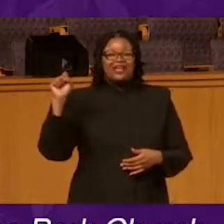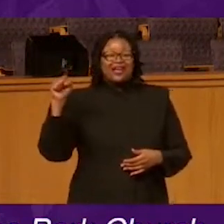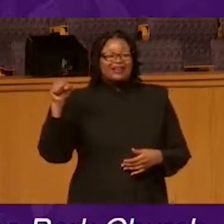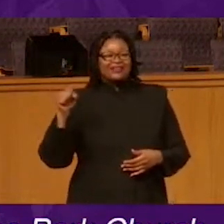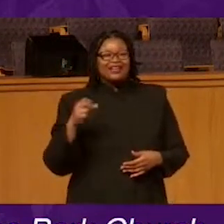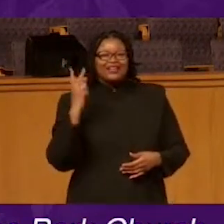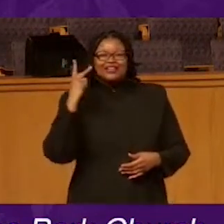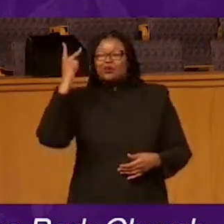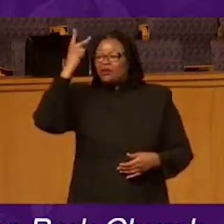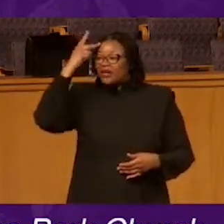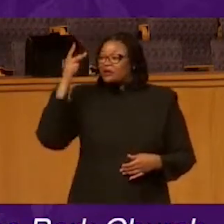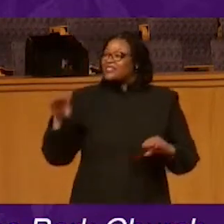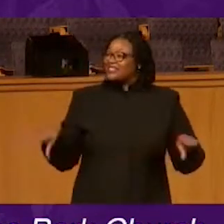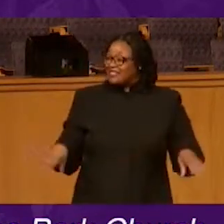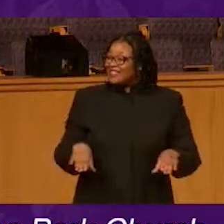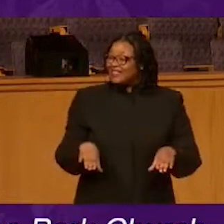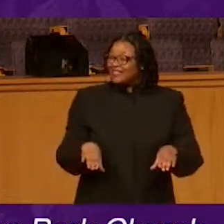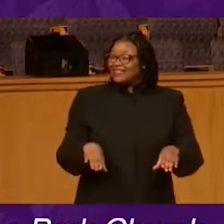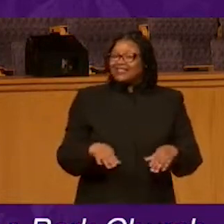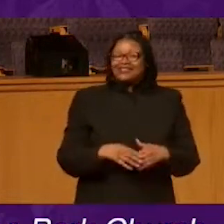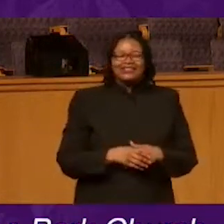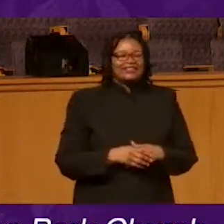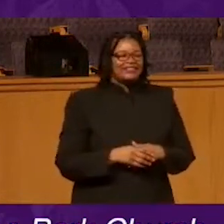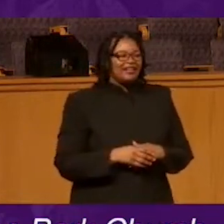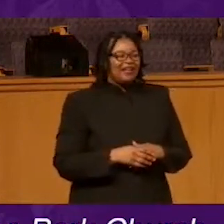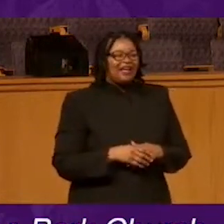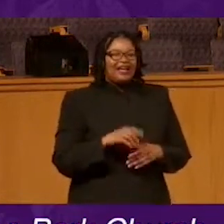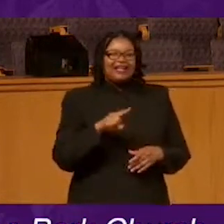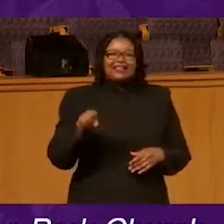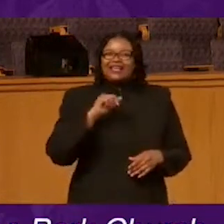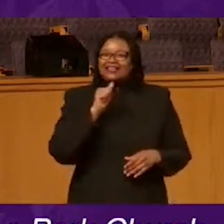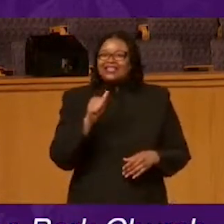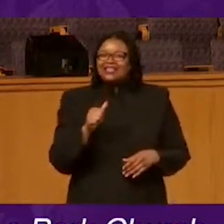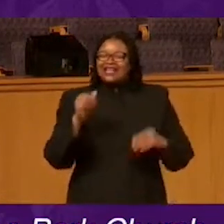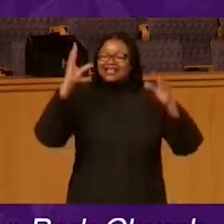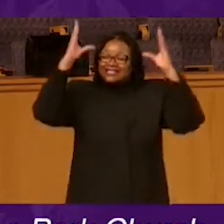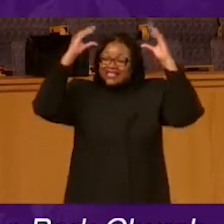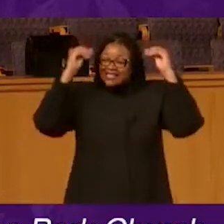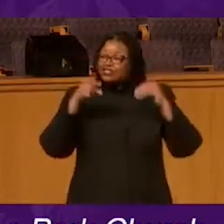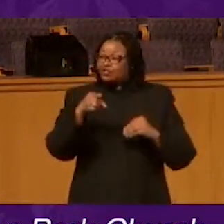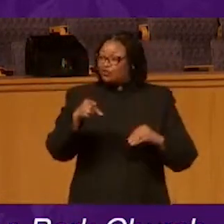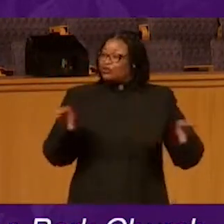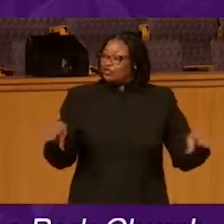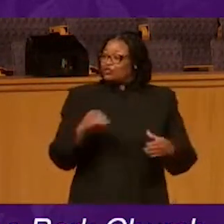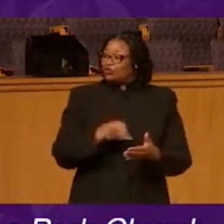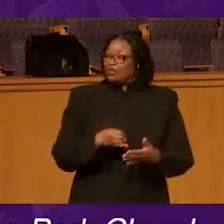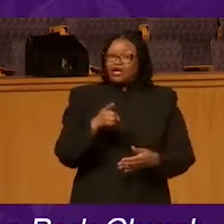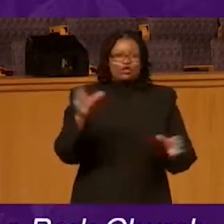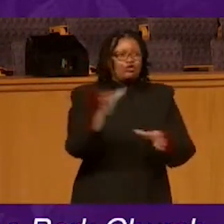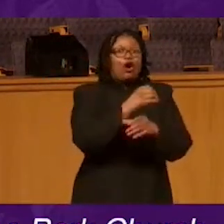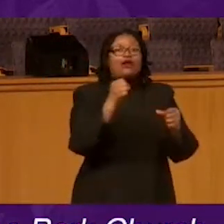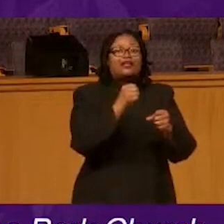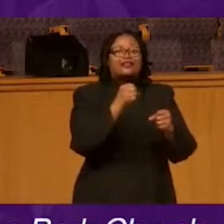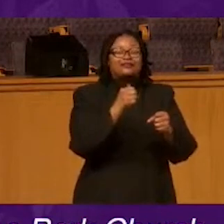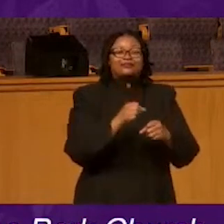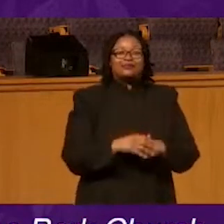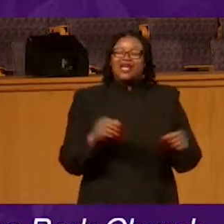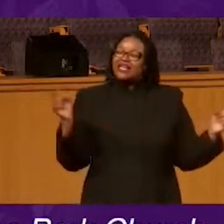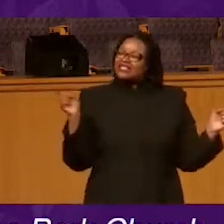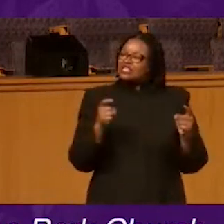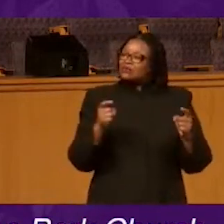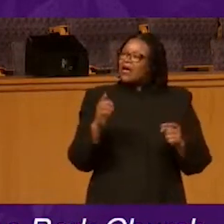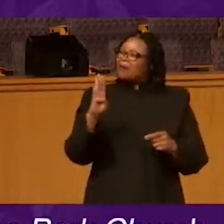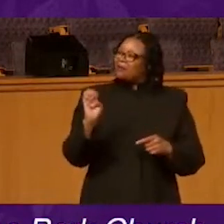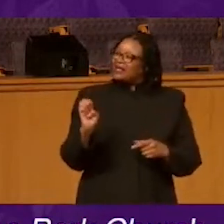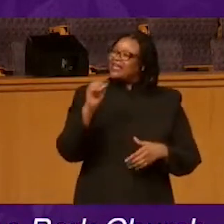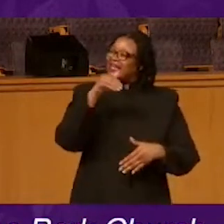your parents did? And even though they didn't teach you to do it, you caught it just by